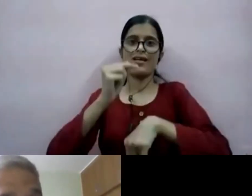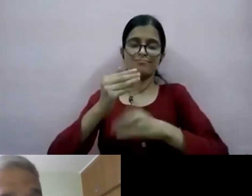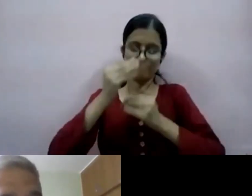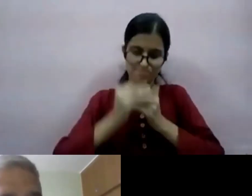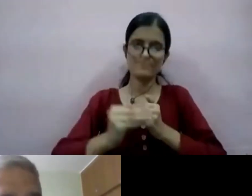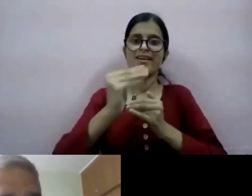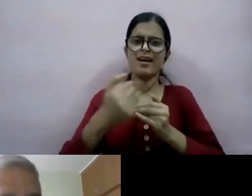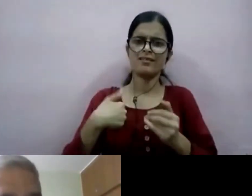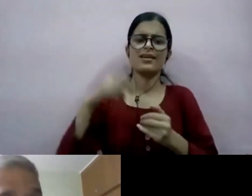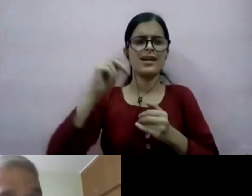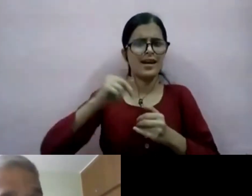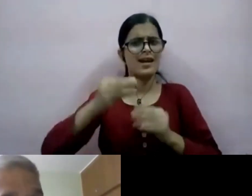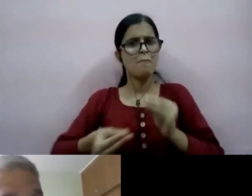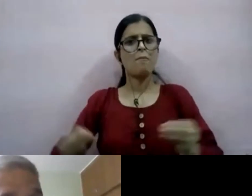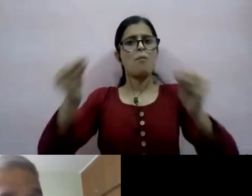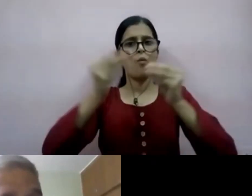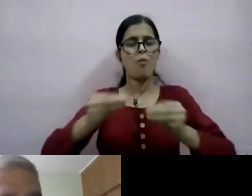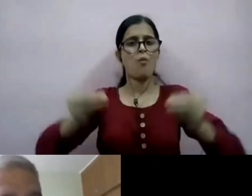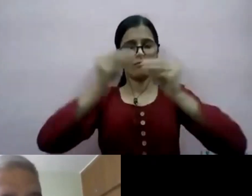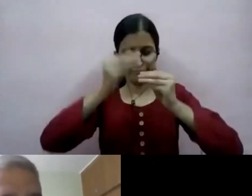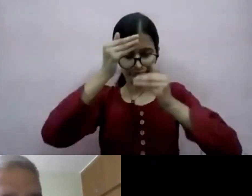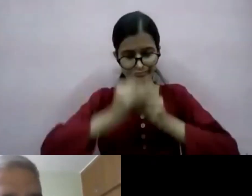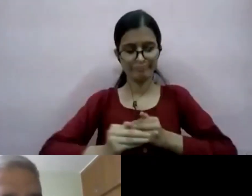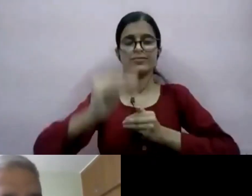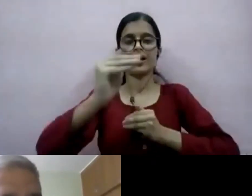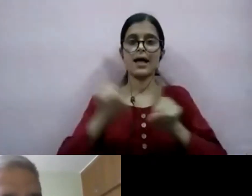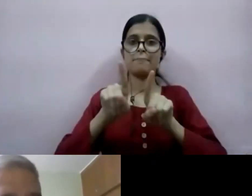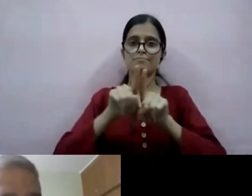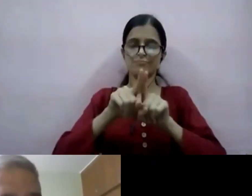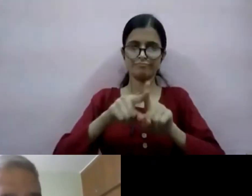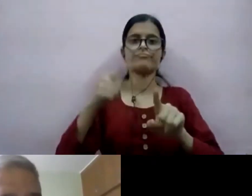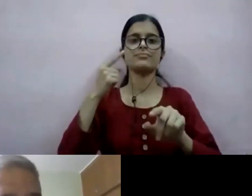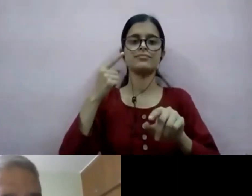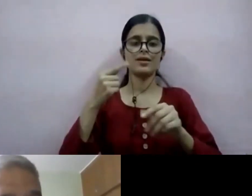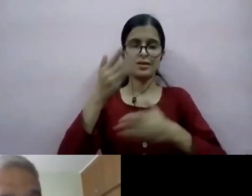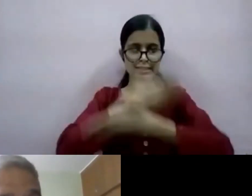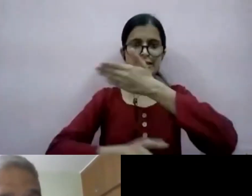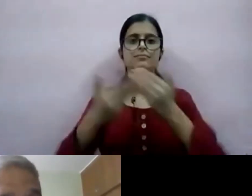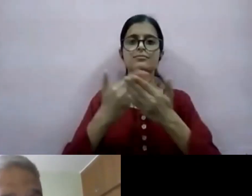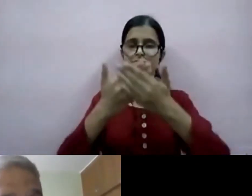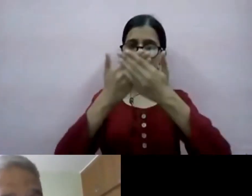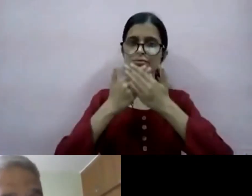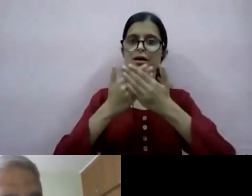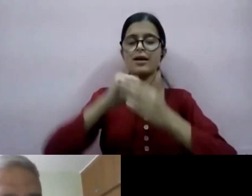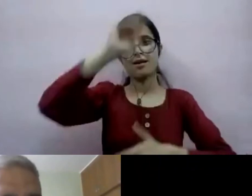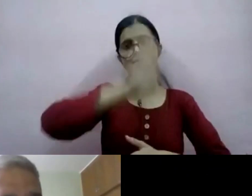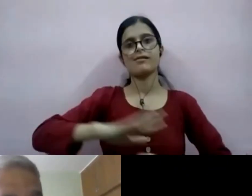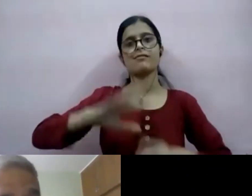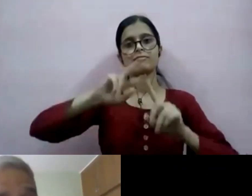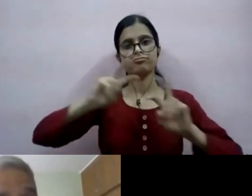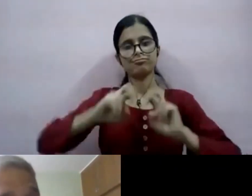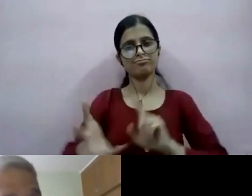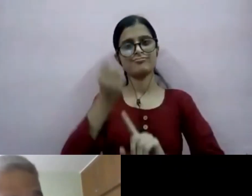need you going ahead and to promote the cause of disability studies in India. Thank you. Thank you so